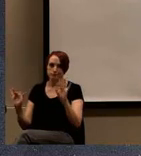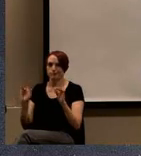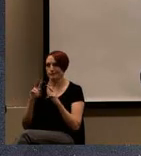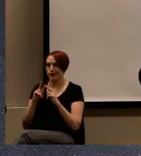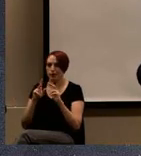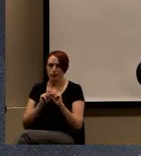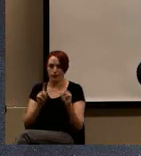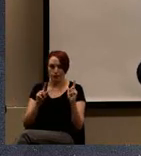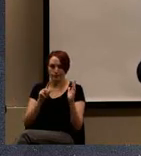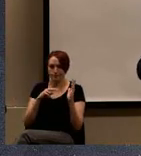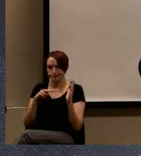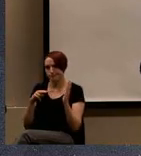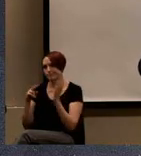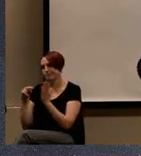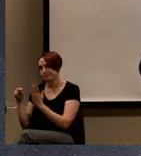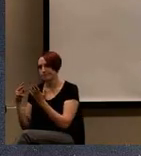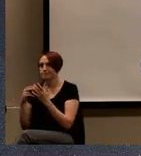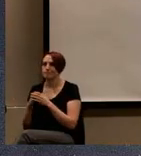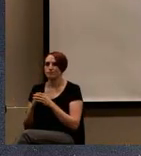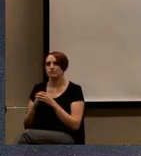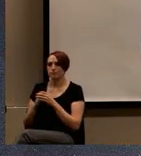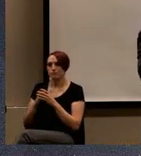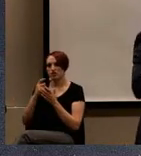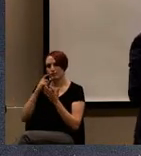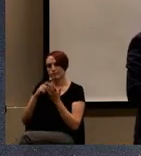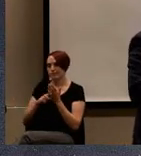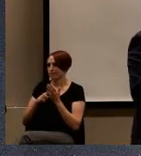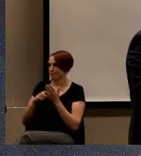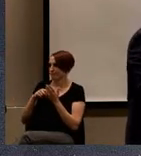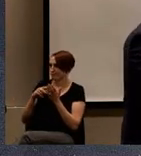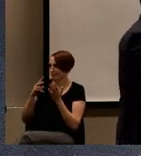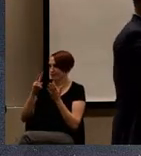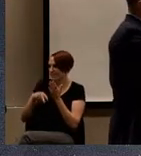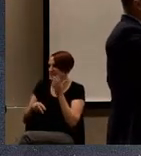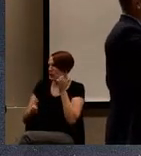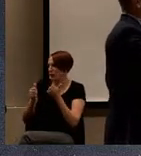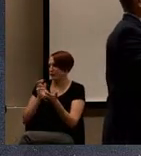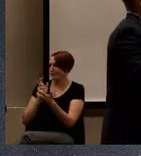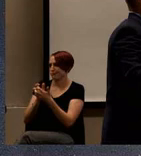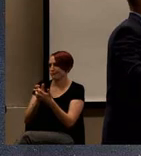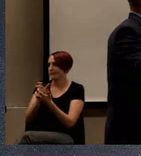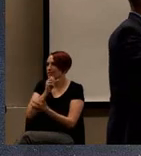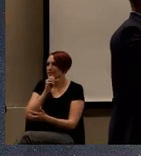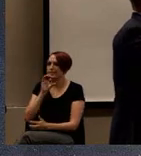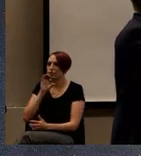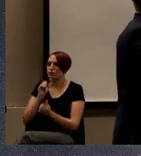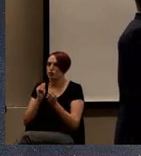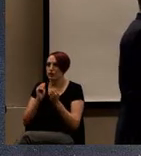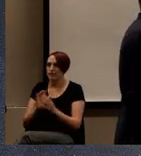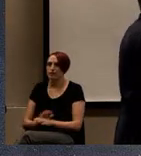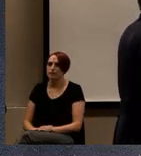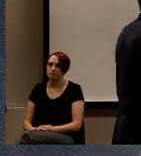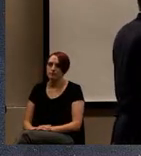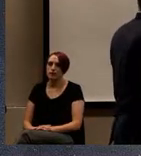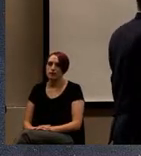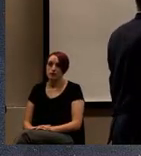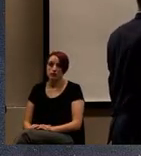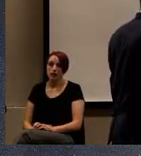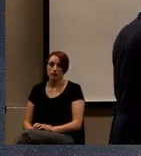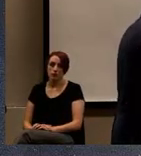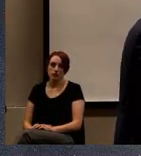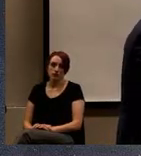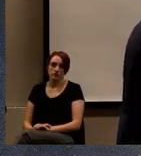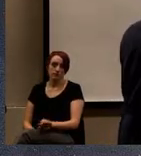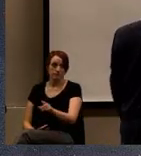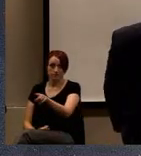and identify projects that are specific to senior driving. They're within our vulnerable road users category, and then you just scroll through and you can find the